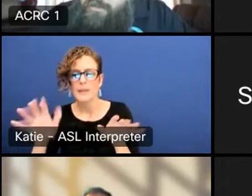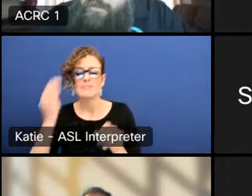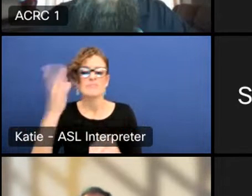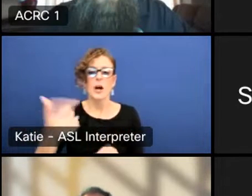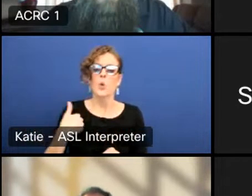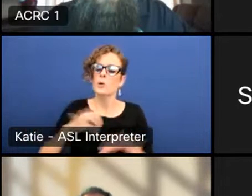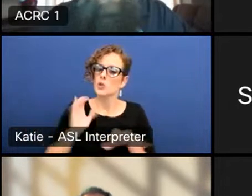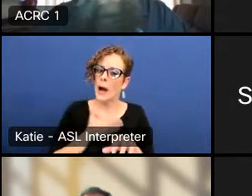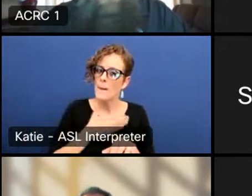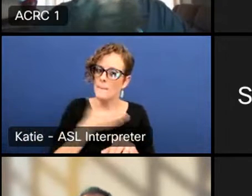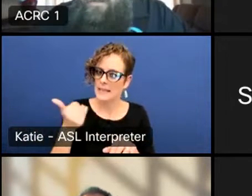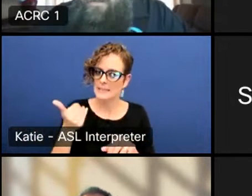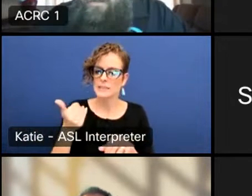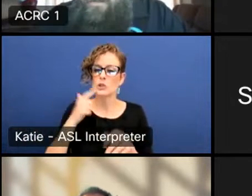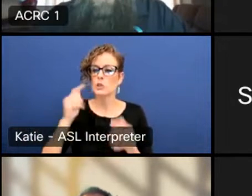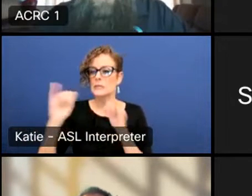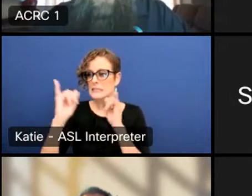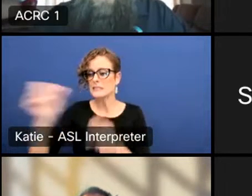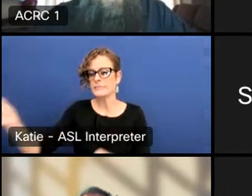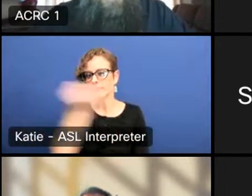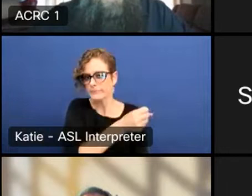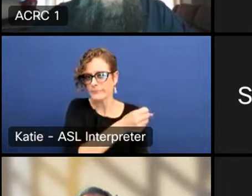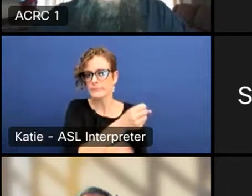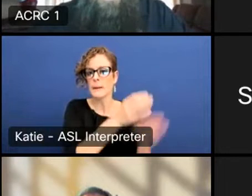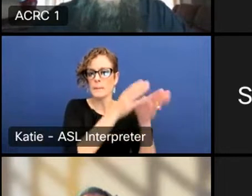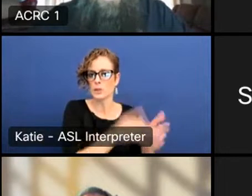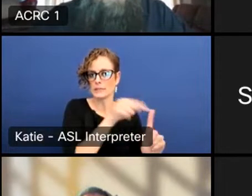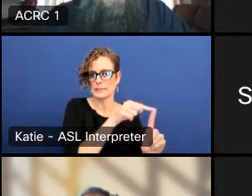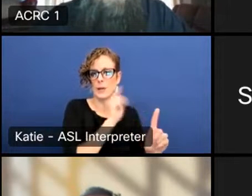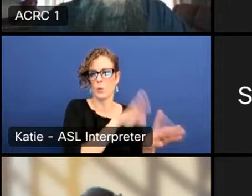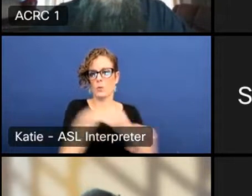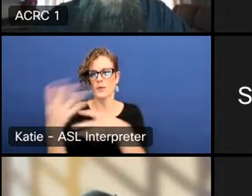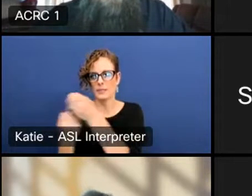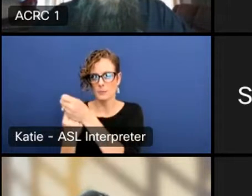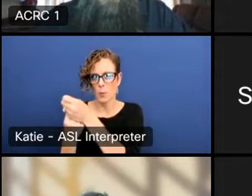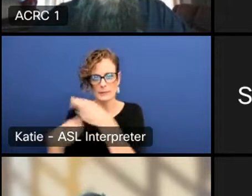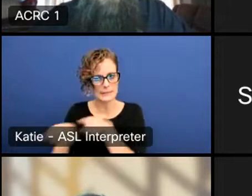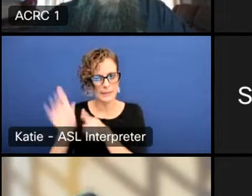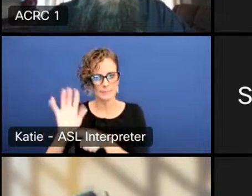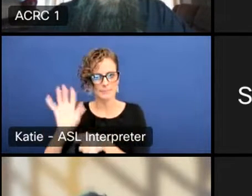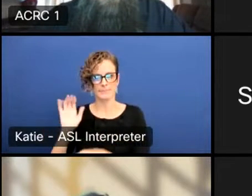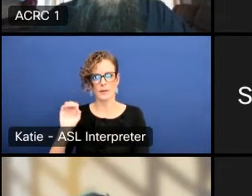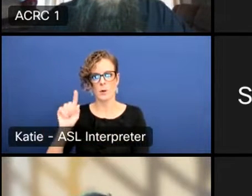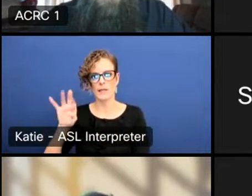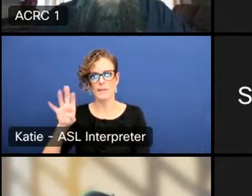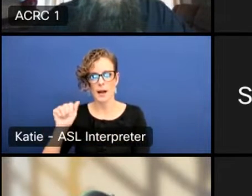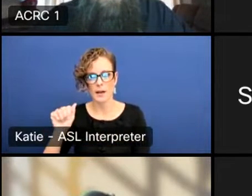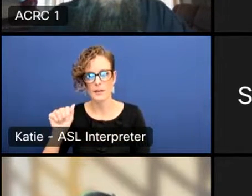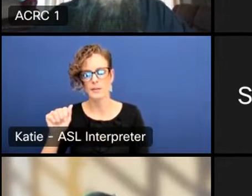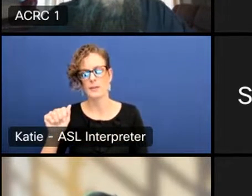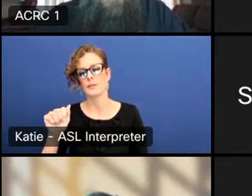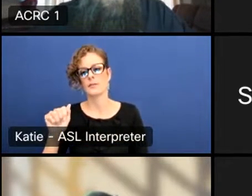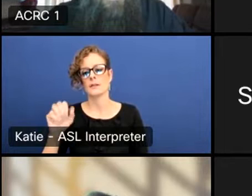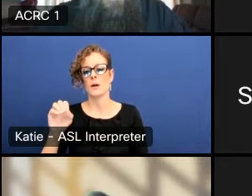best to get someone into that position that can provide you with the type of supports that you got, from Olivia, and the guidance that was able to be